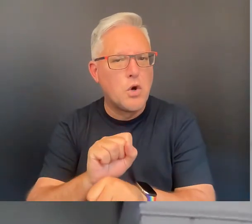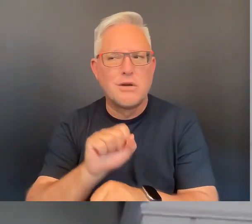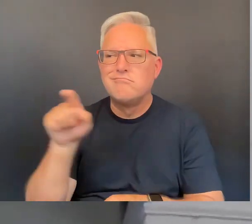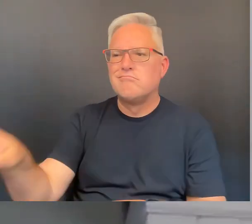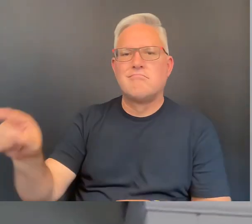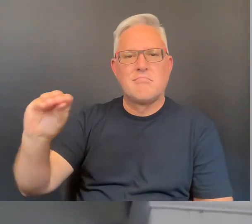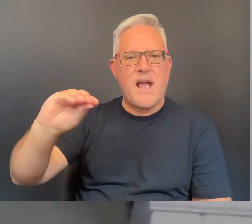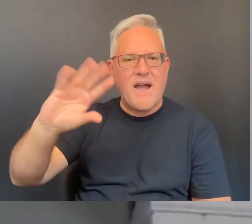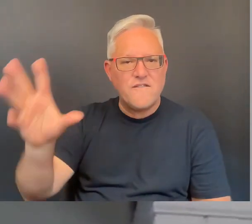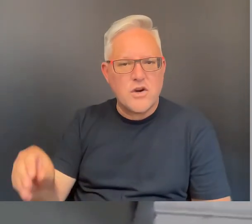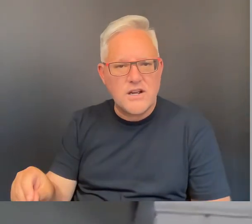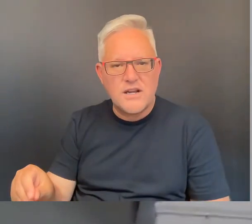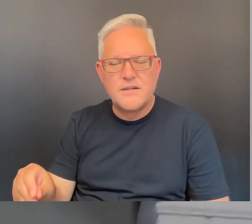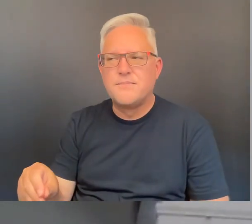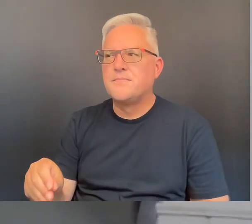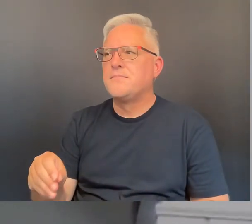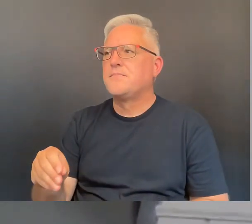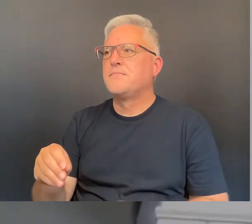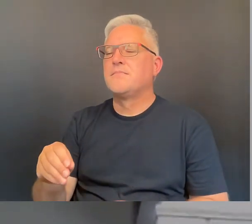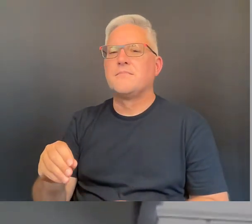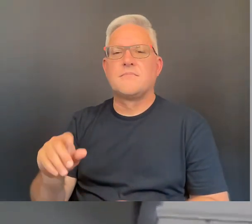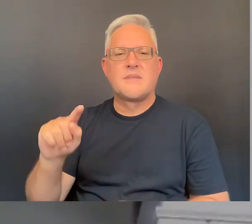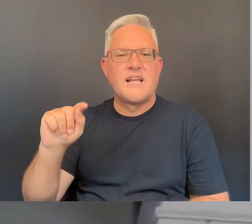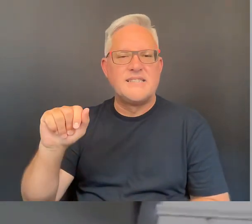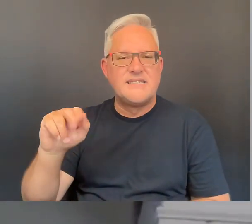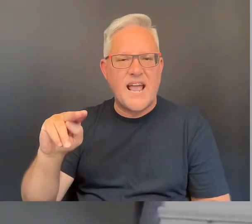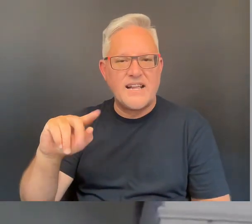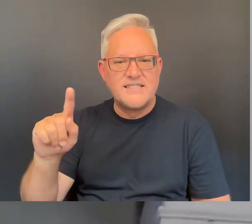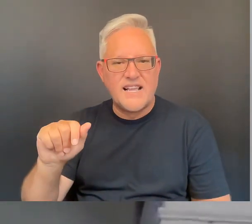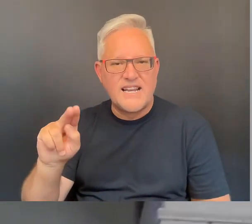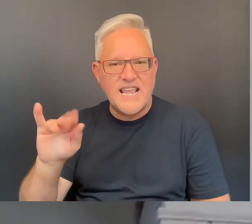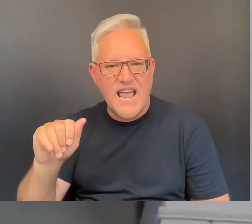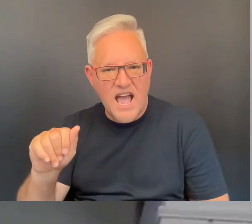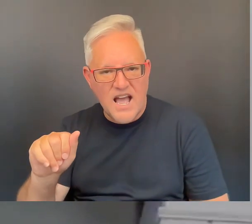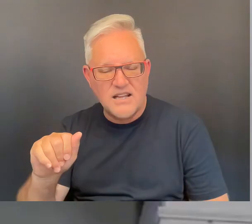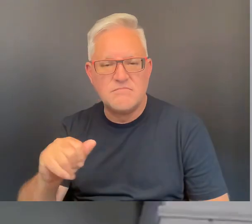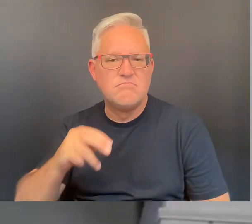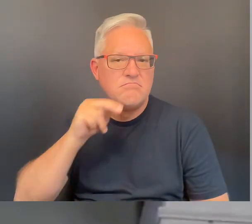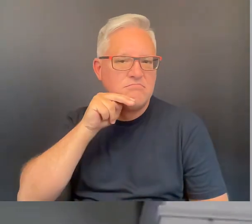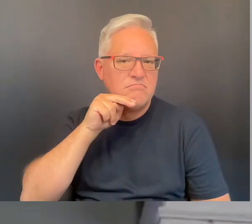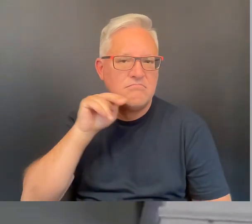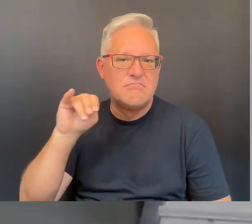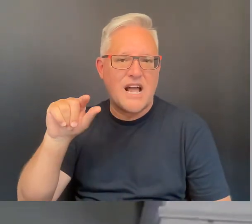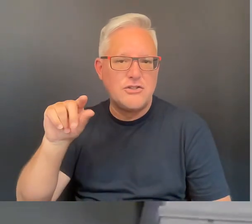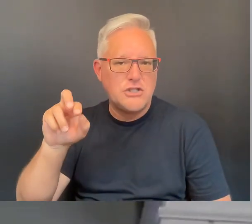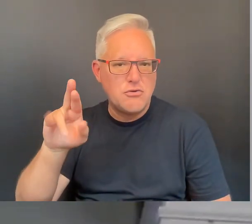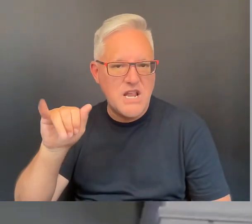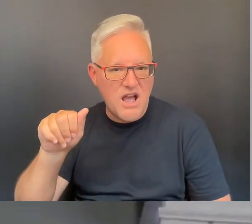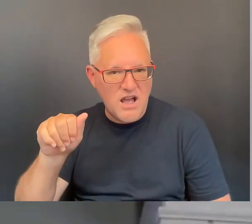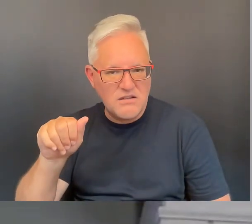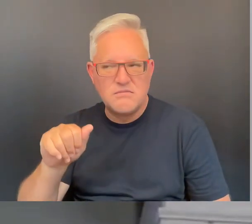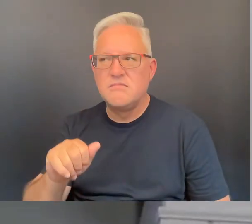in Africa, Tanzania, and Nigeria. And